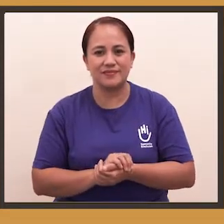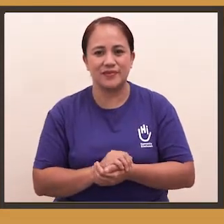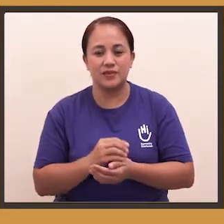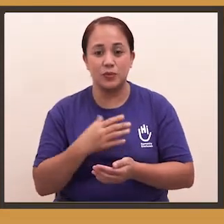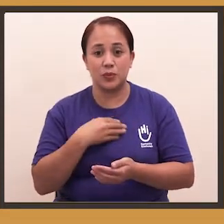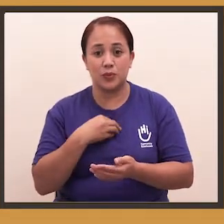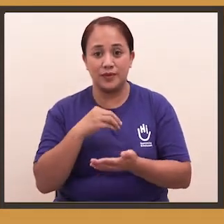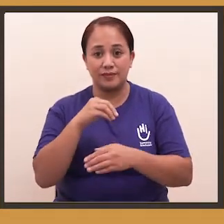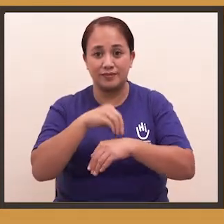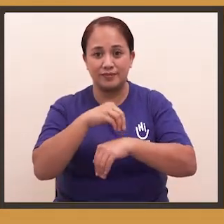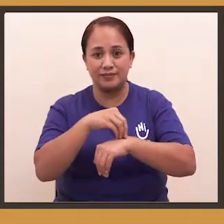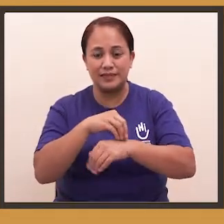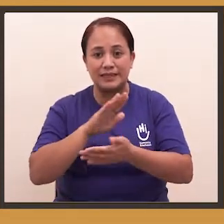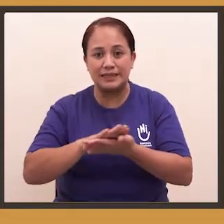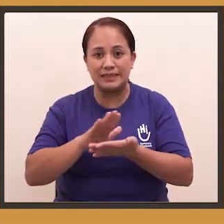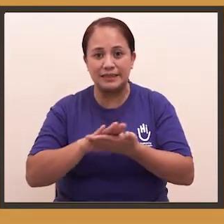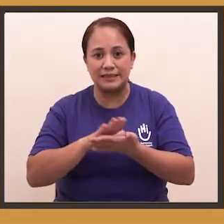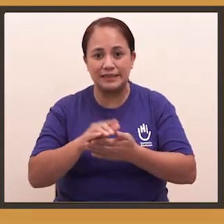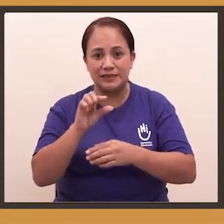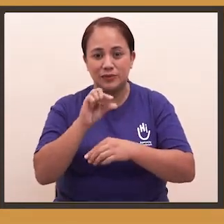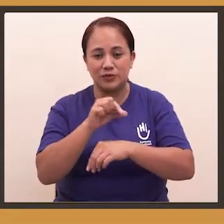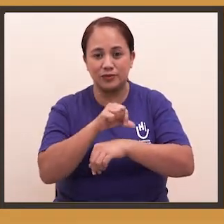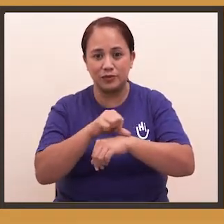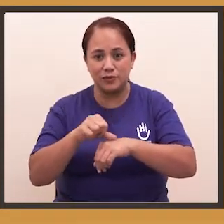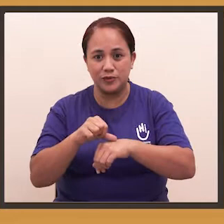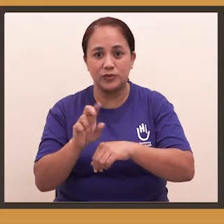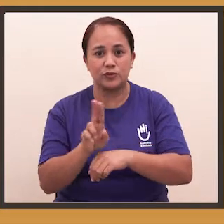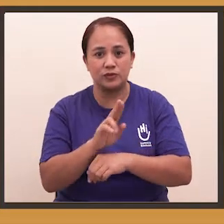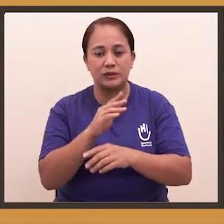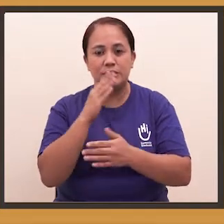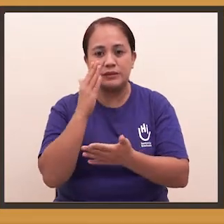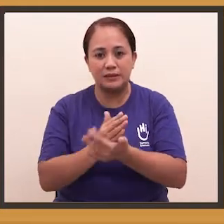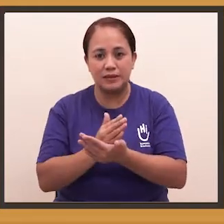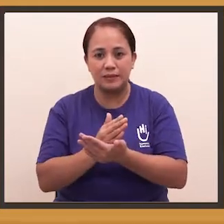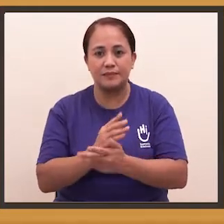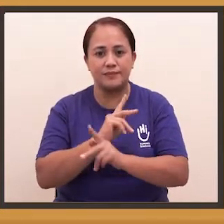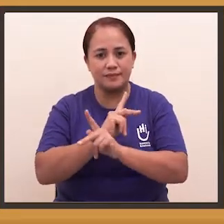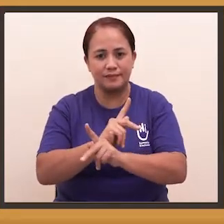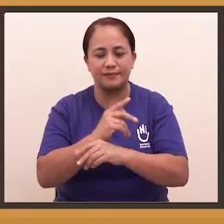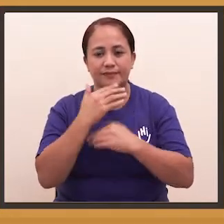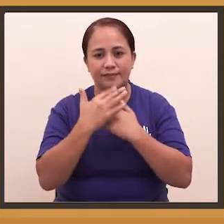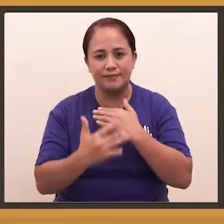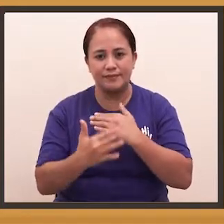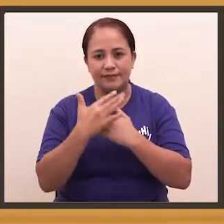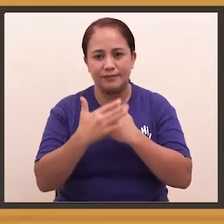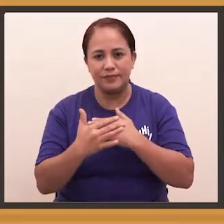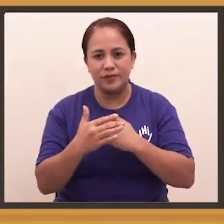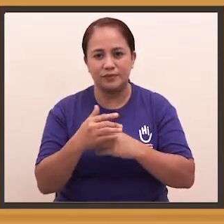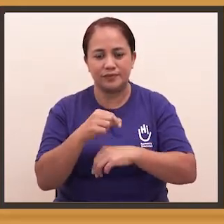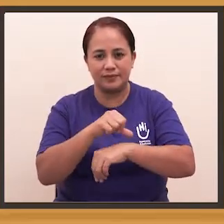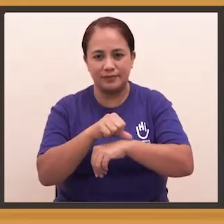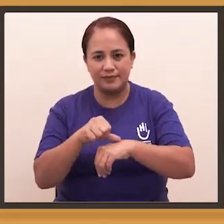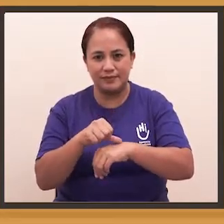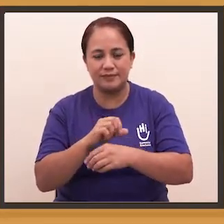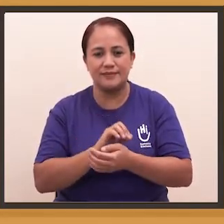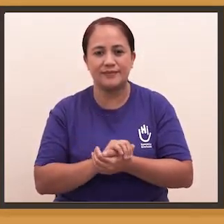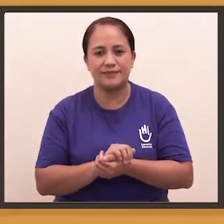Cotton helps to clean small wounds and is used to stop or prevent bleeding from small cuts.